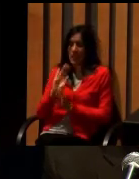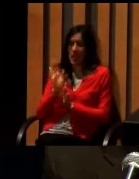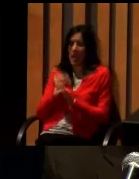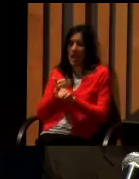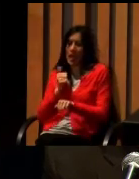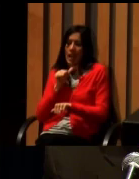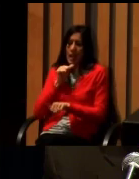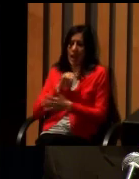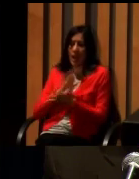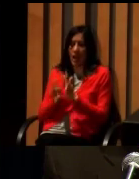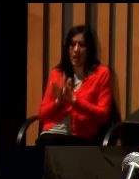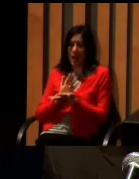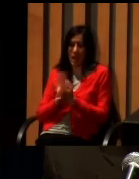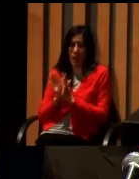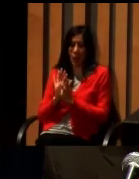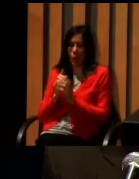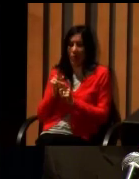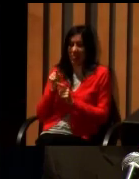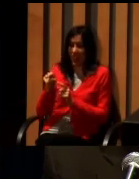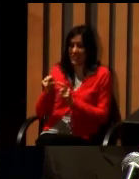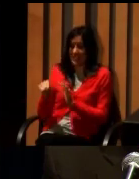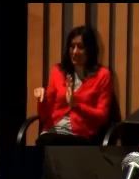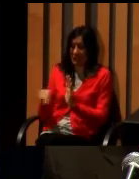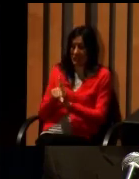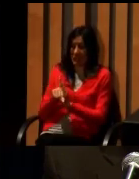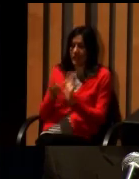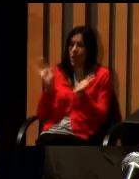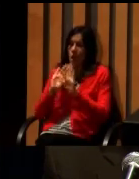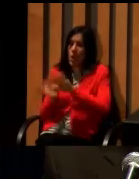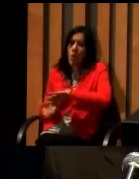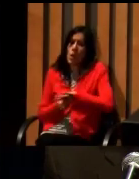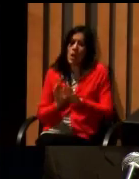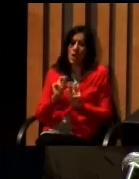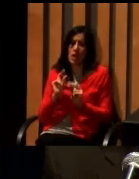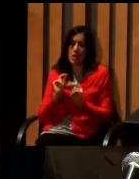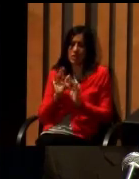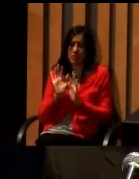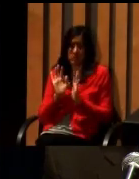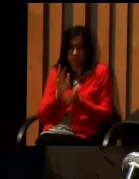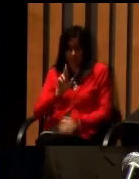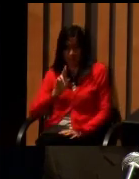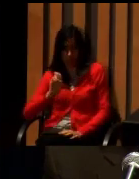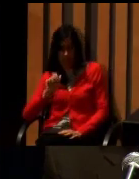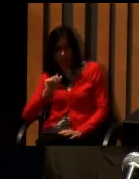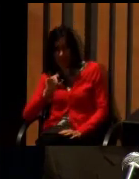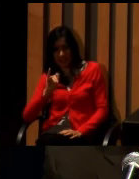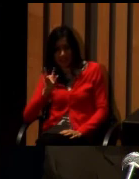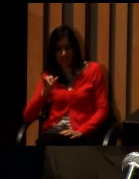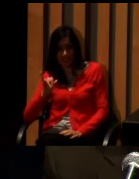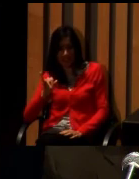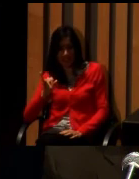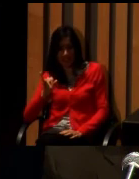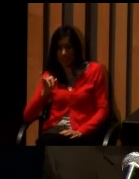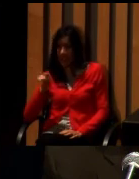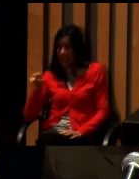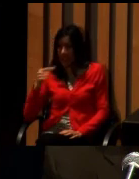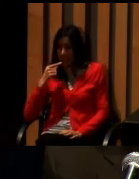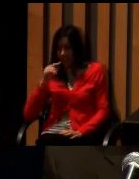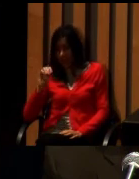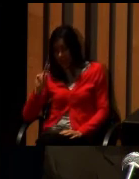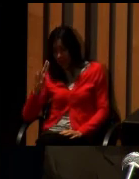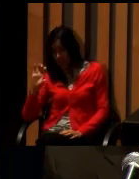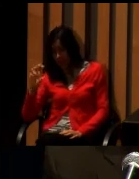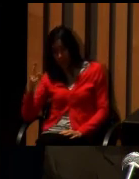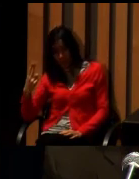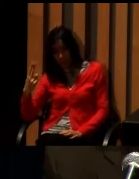make something that disparages somebody not disparaging. The reality is the reality. A person looks you in the eye and